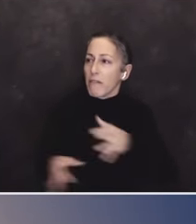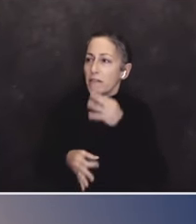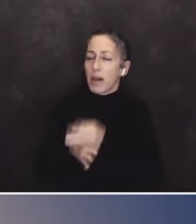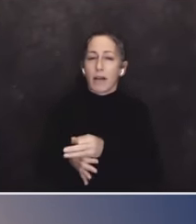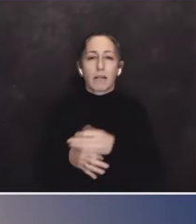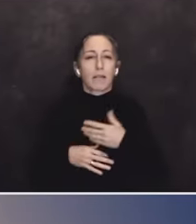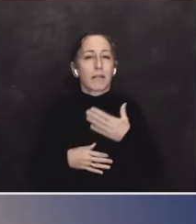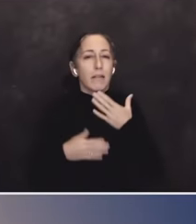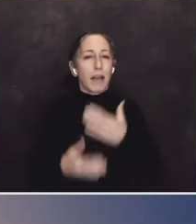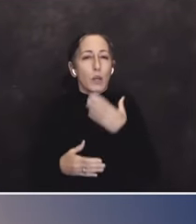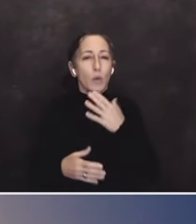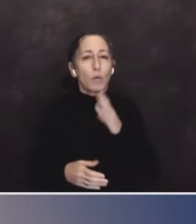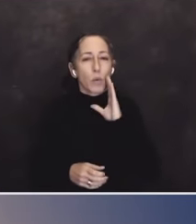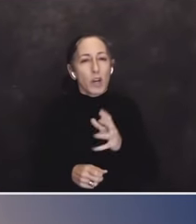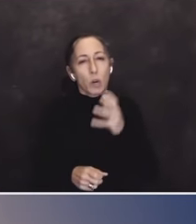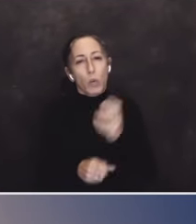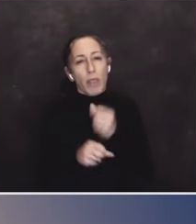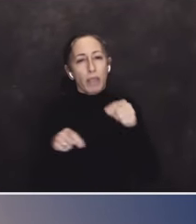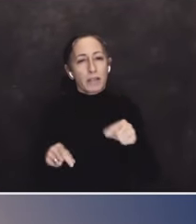thank you, thank you.